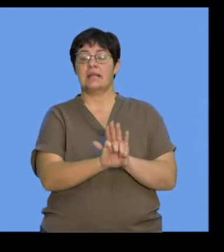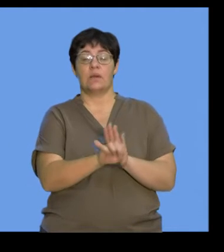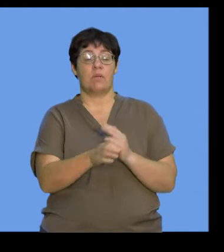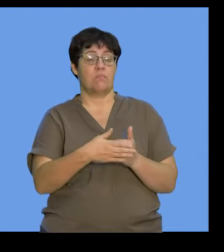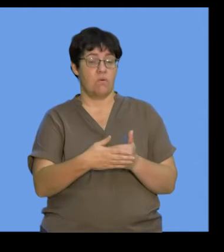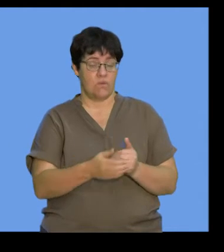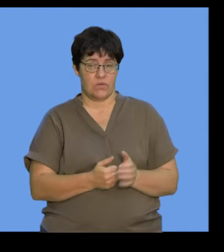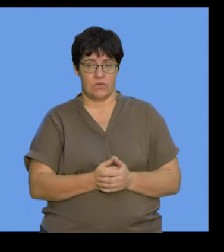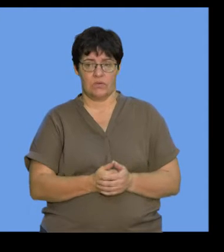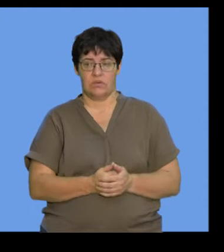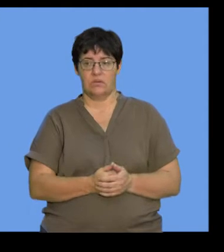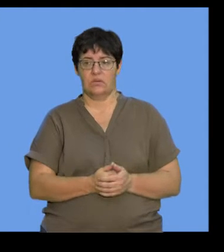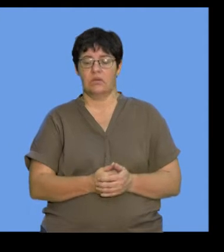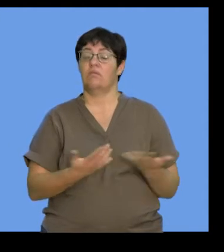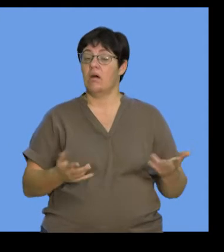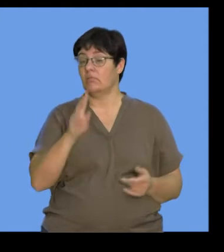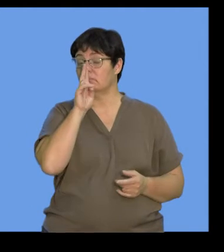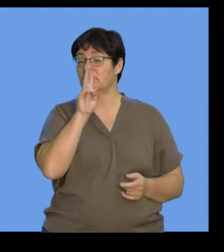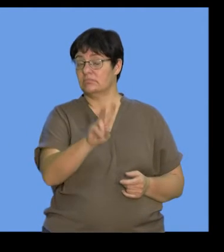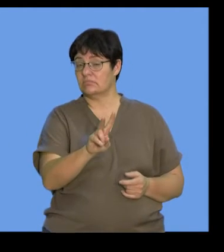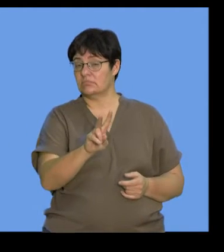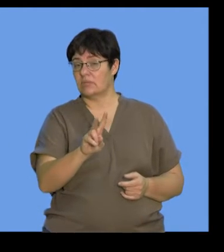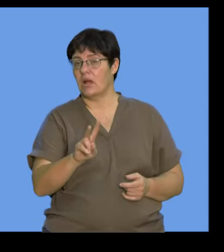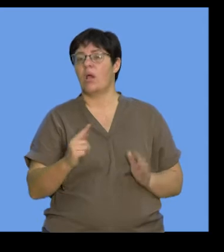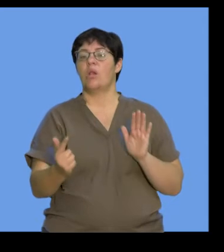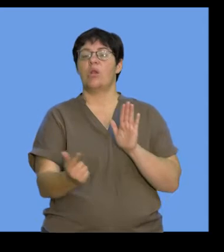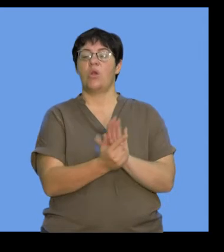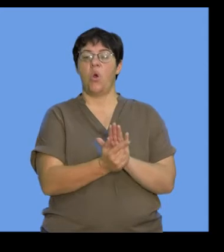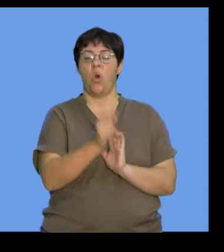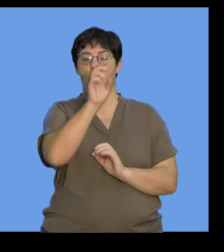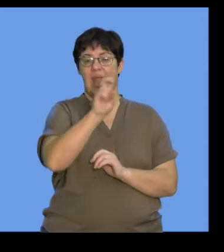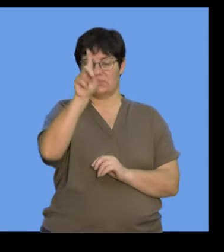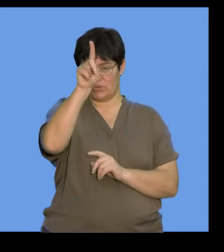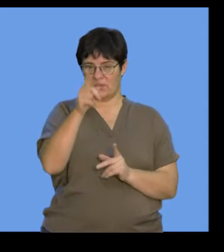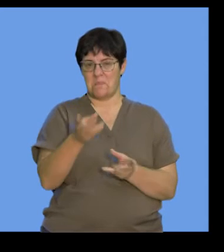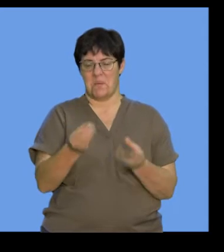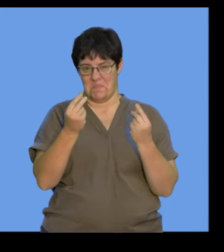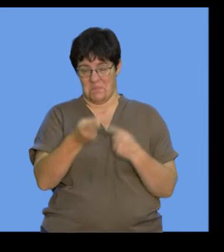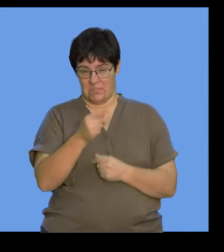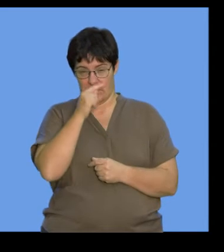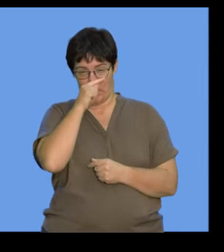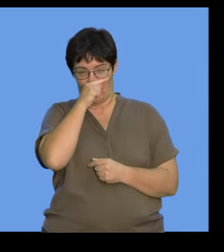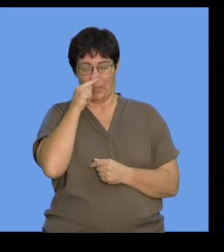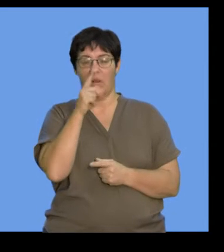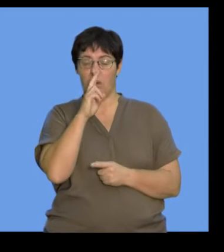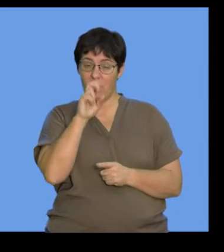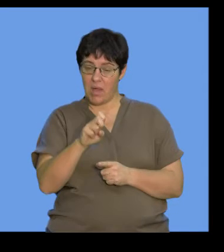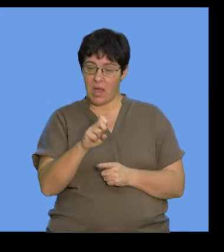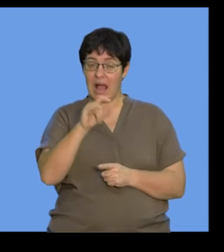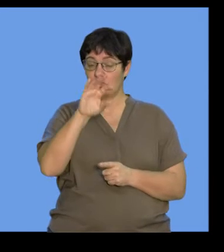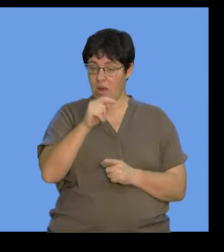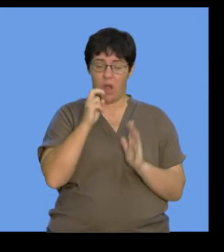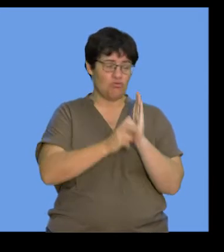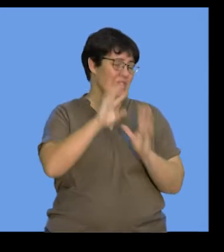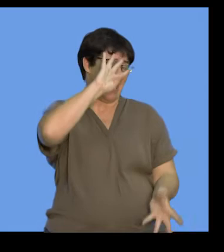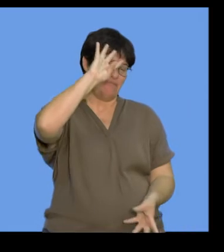Another example that we have here is, now we're going to apply some laws of exponents here, right? Remember, algebra,